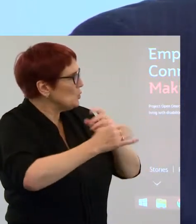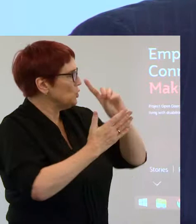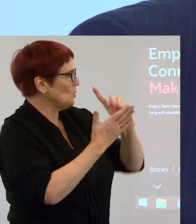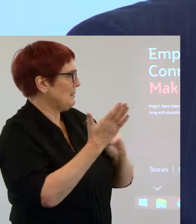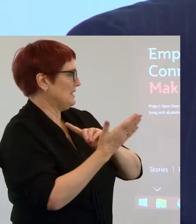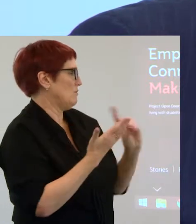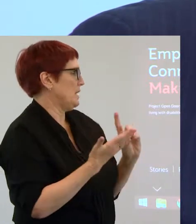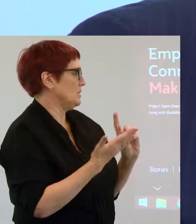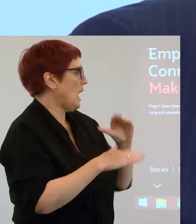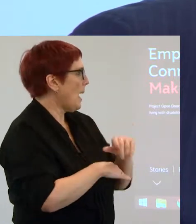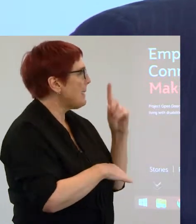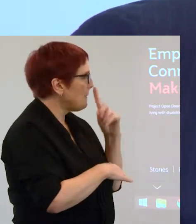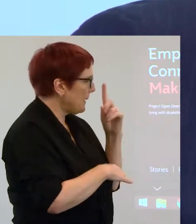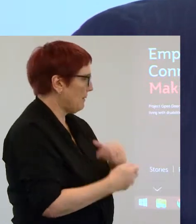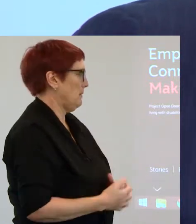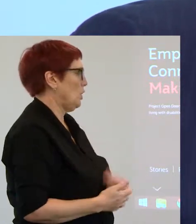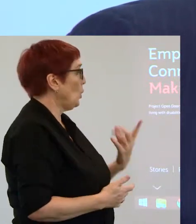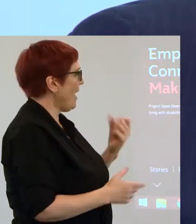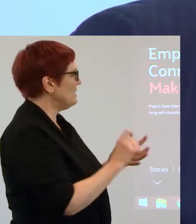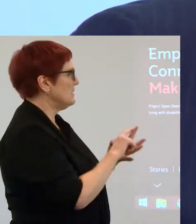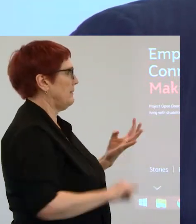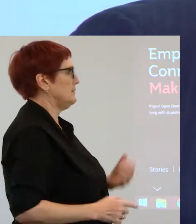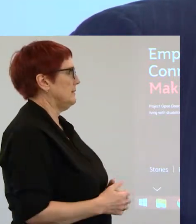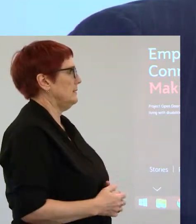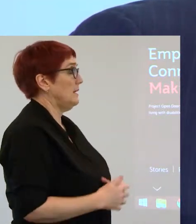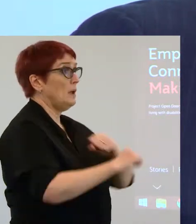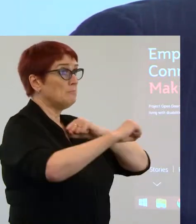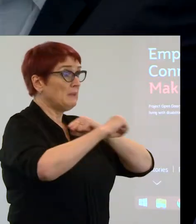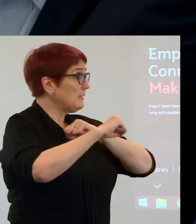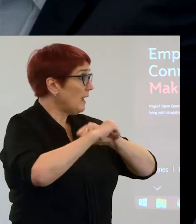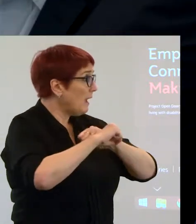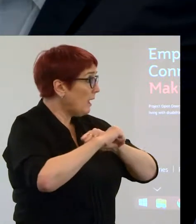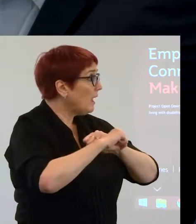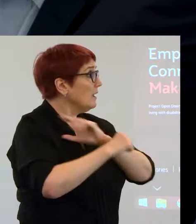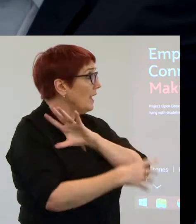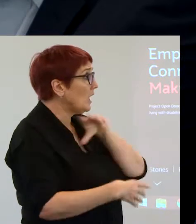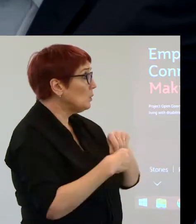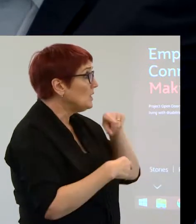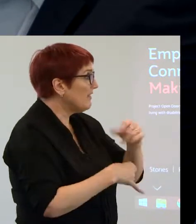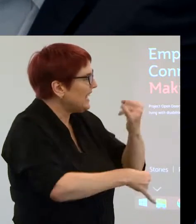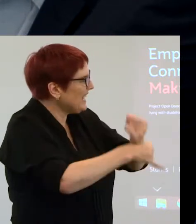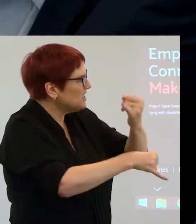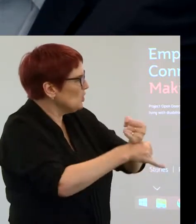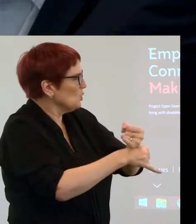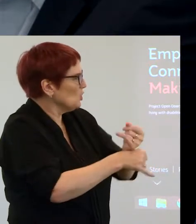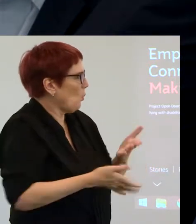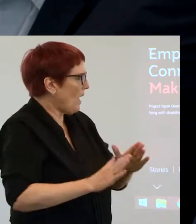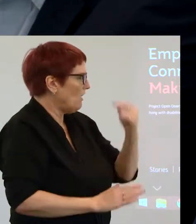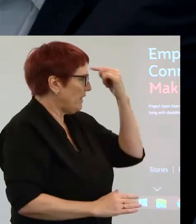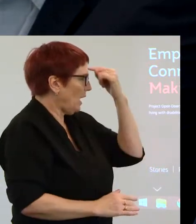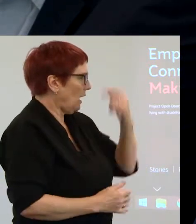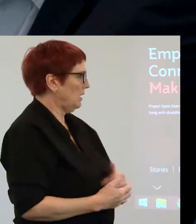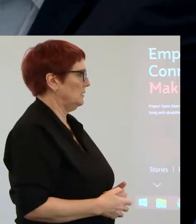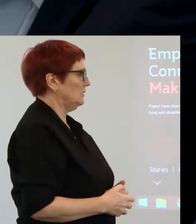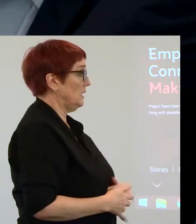about people with disabilities. And the media is part of that institution.